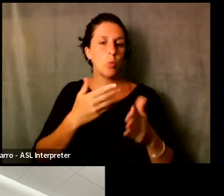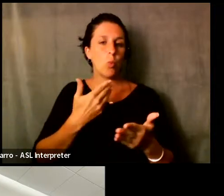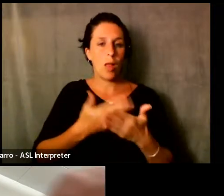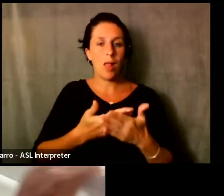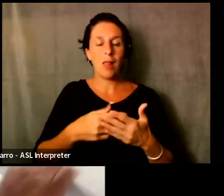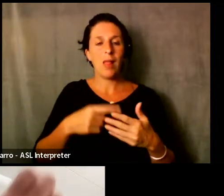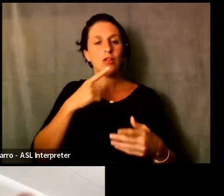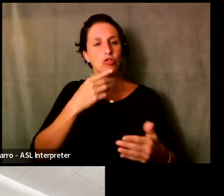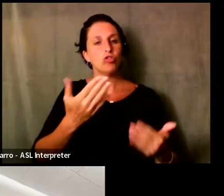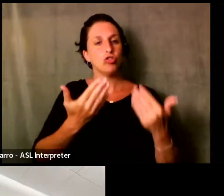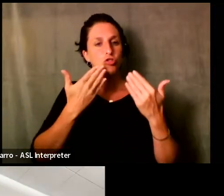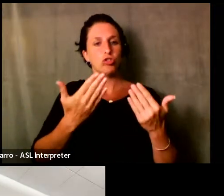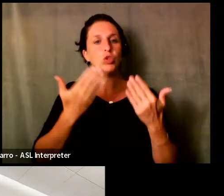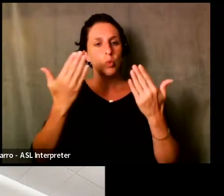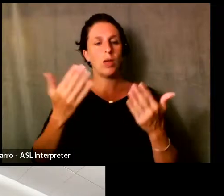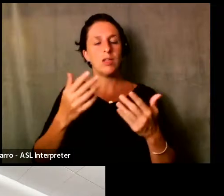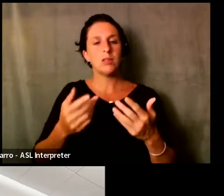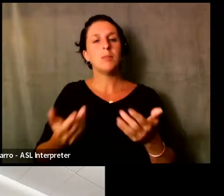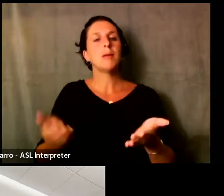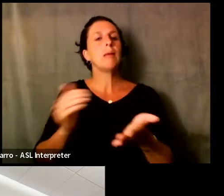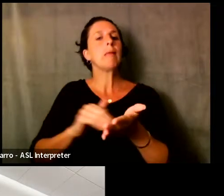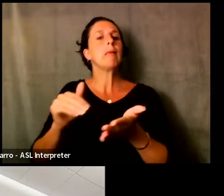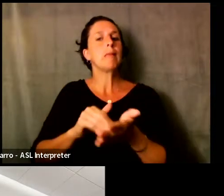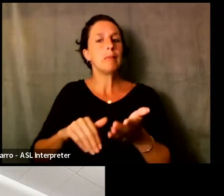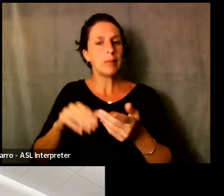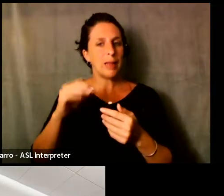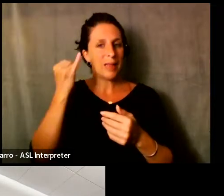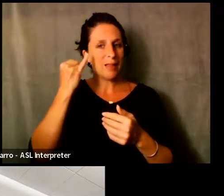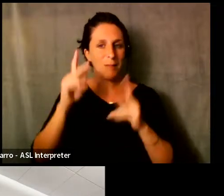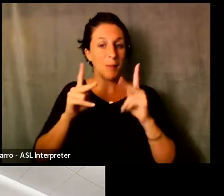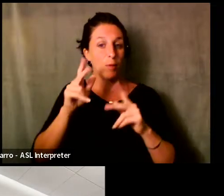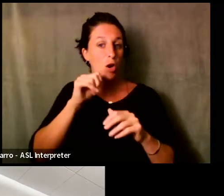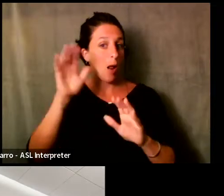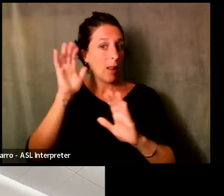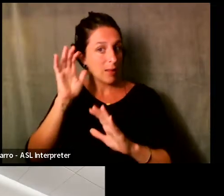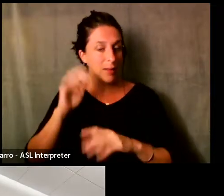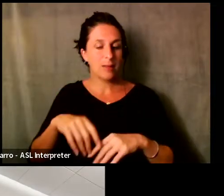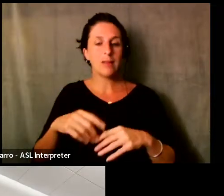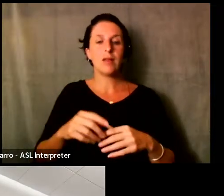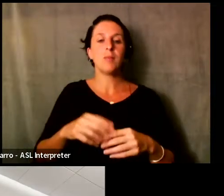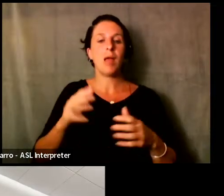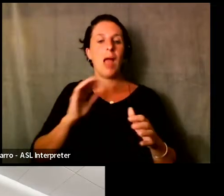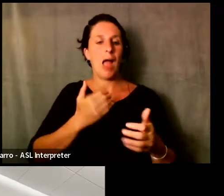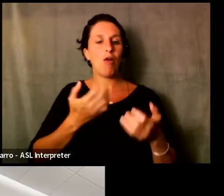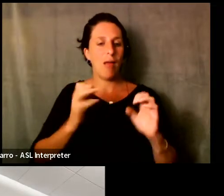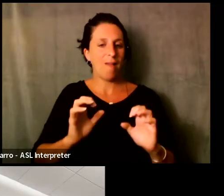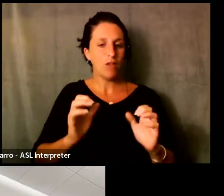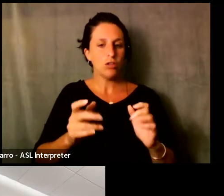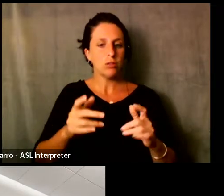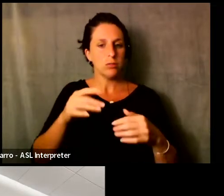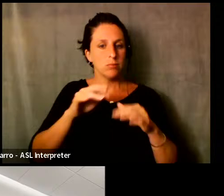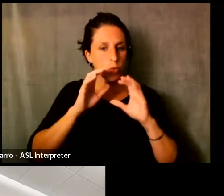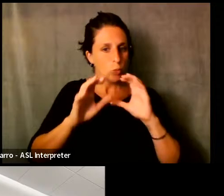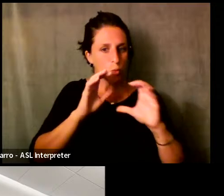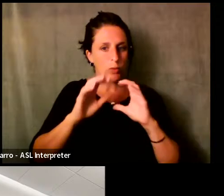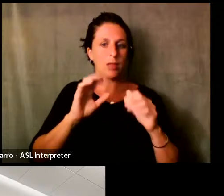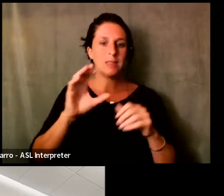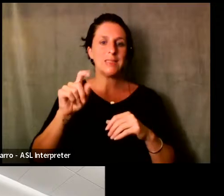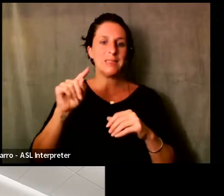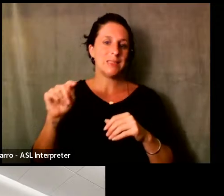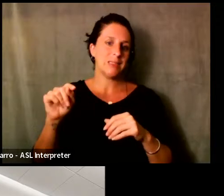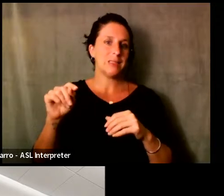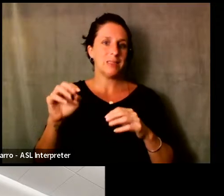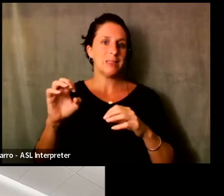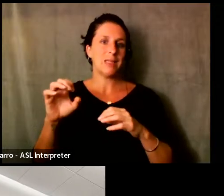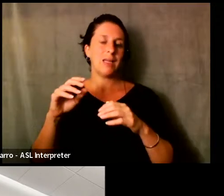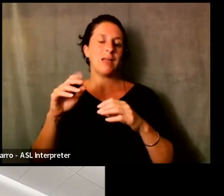suggestion to kind of maybe redouble it if people aren't hearing it. So redouble our efforts around communicating about our CTE pathways. Yeah, and maybe just, I